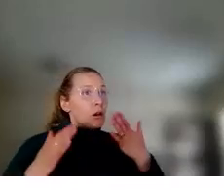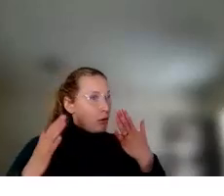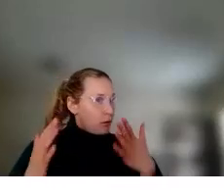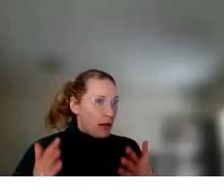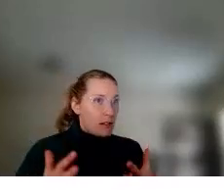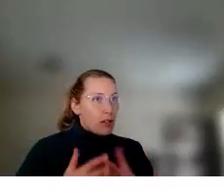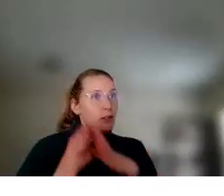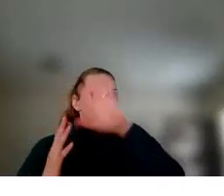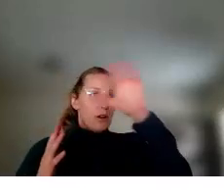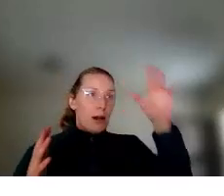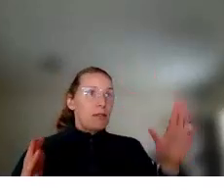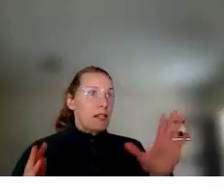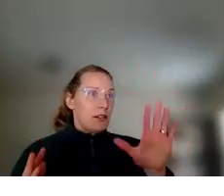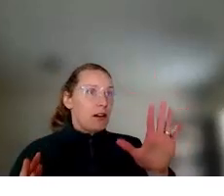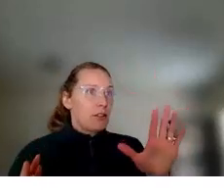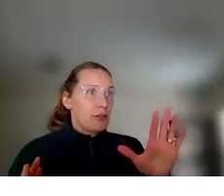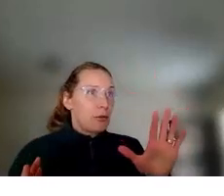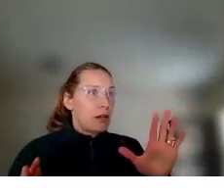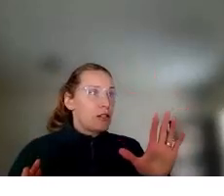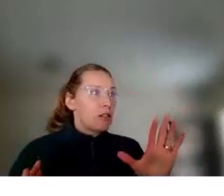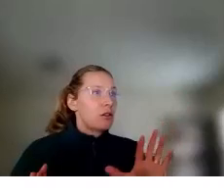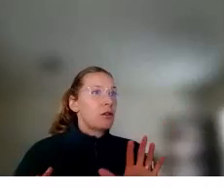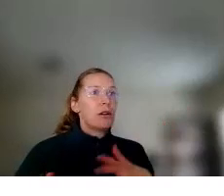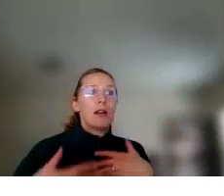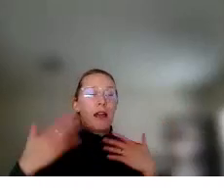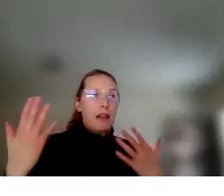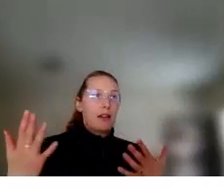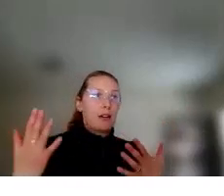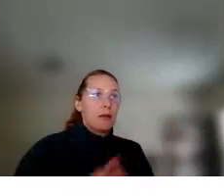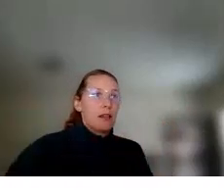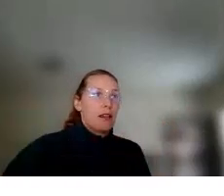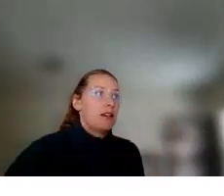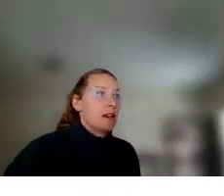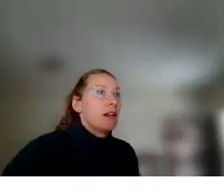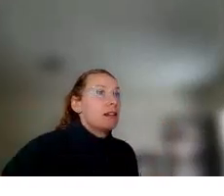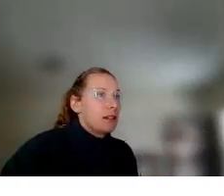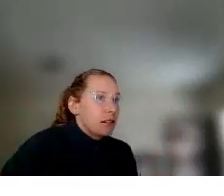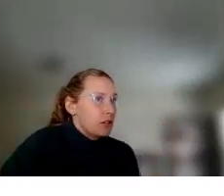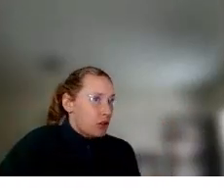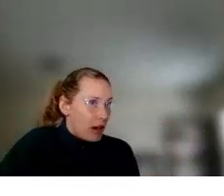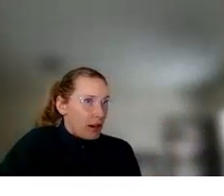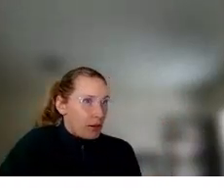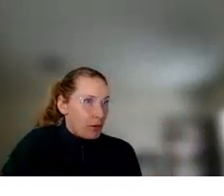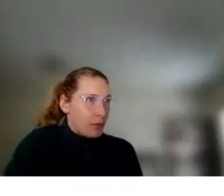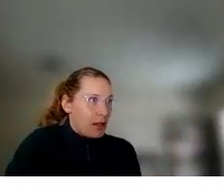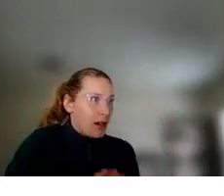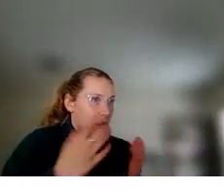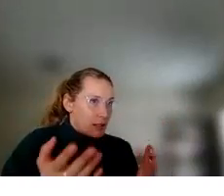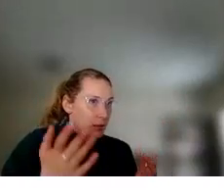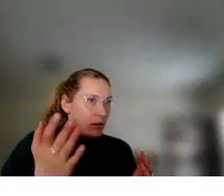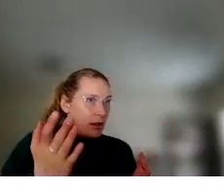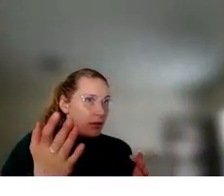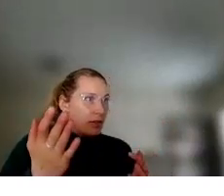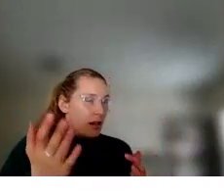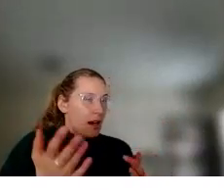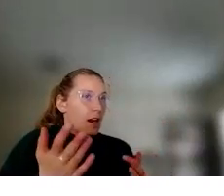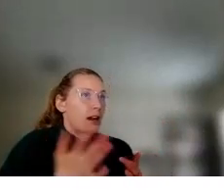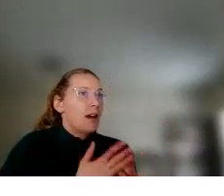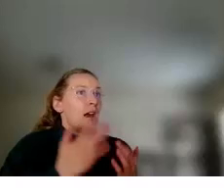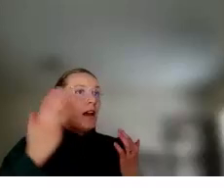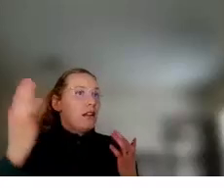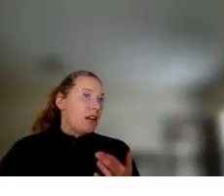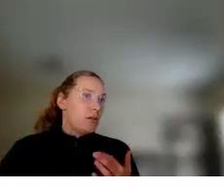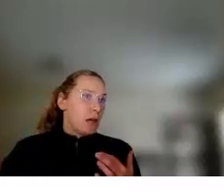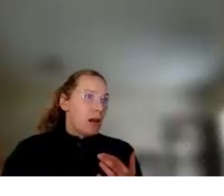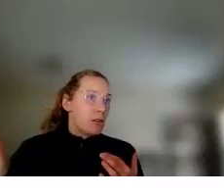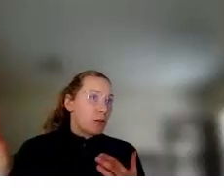needs, great, you'll update your 100.2 and it'll be indicated that the child will need a hospital level of